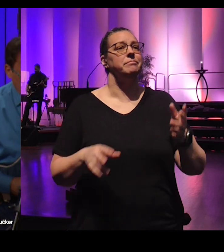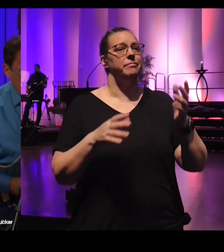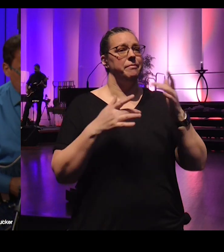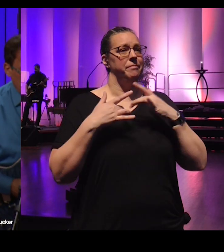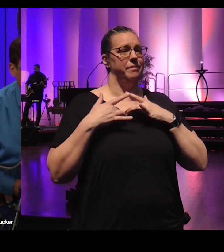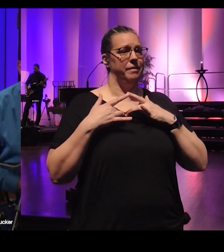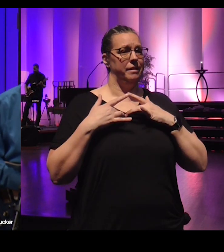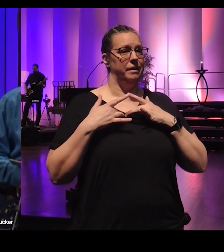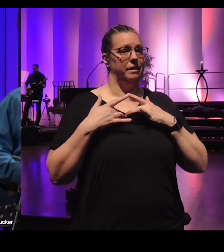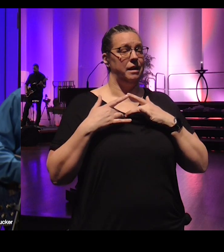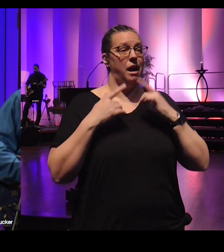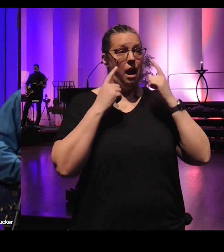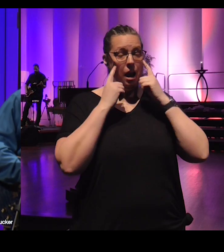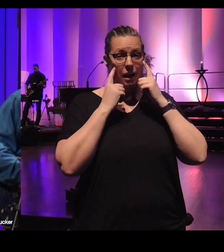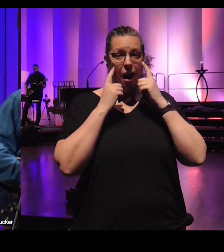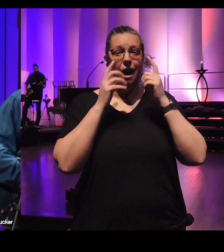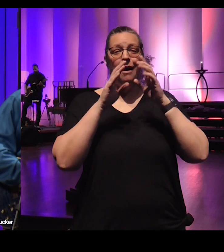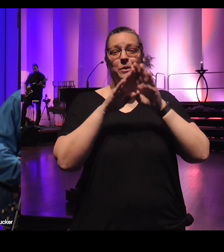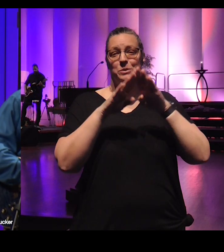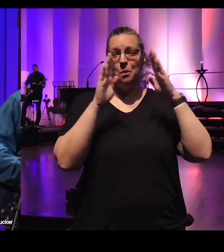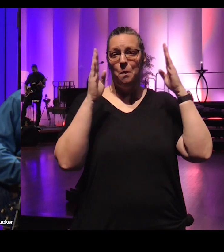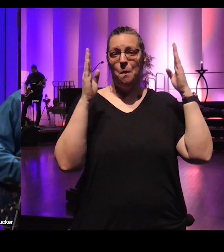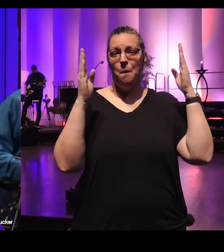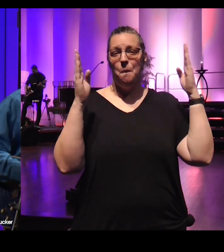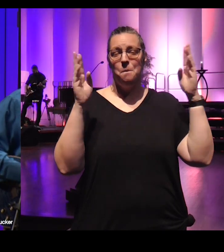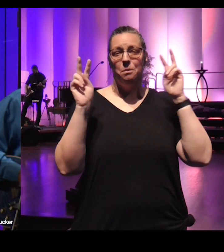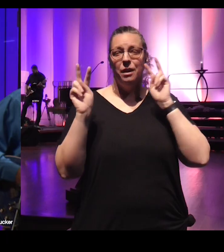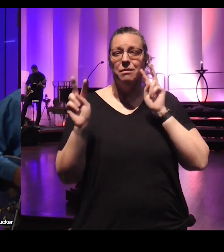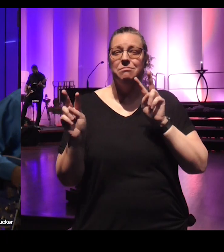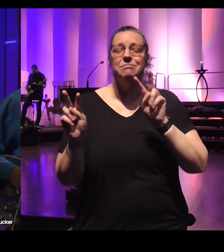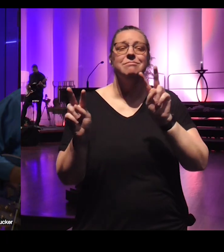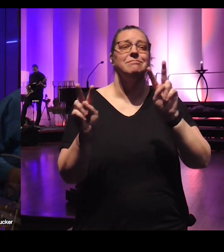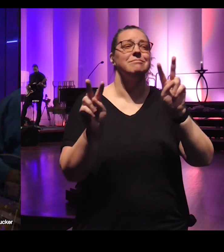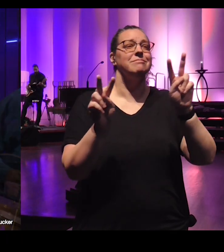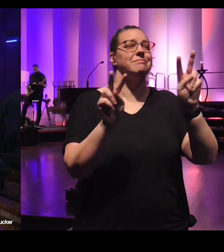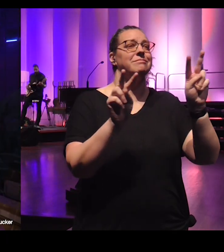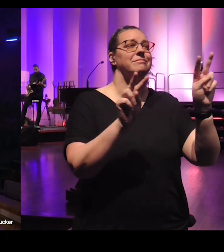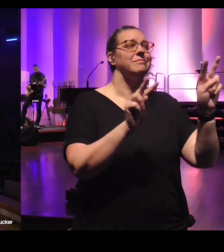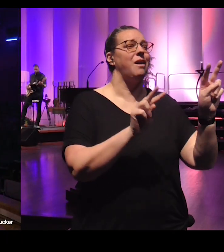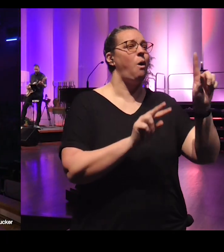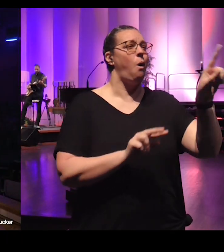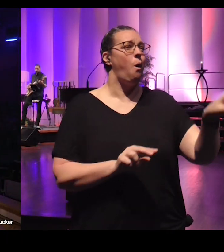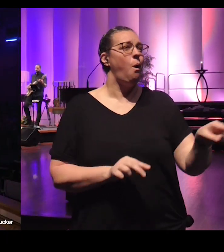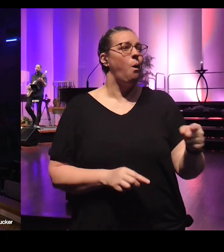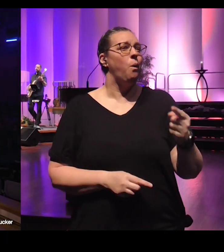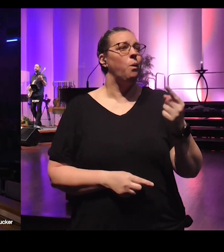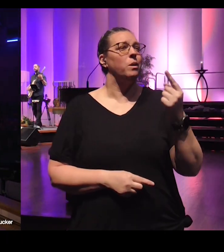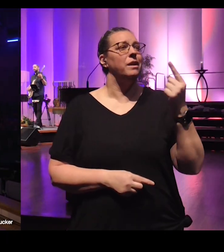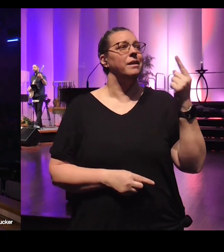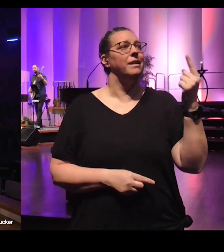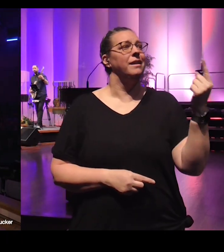my eyes and see there is